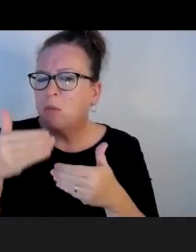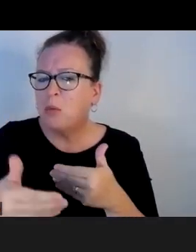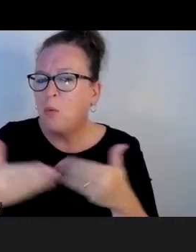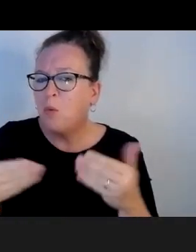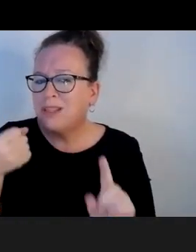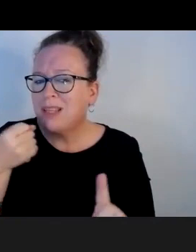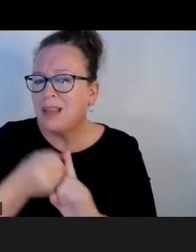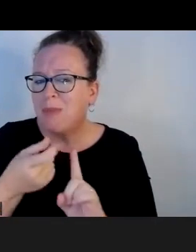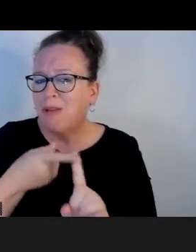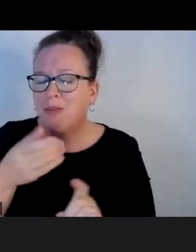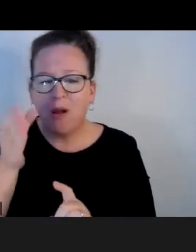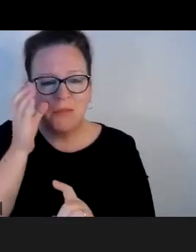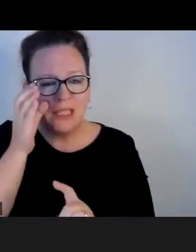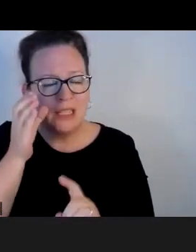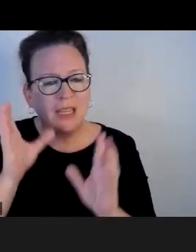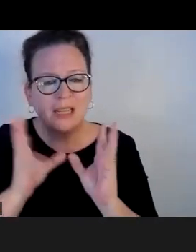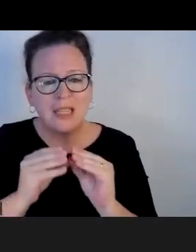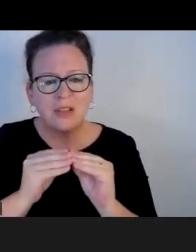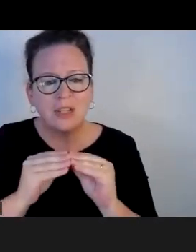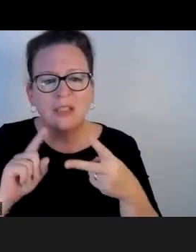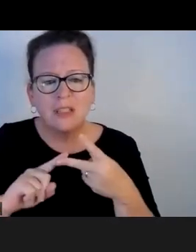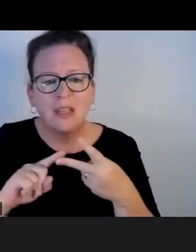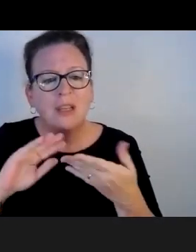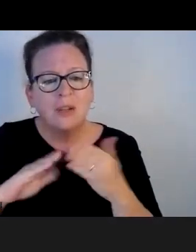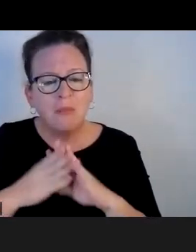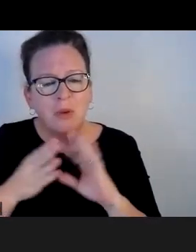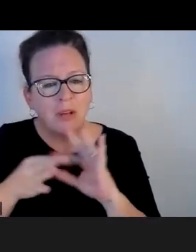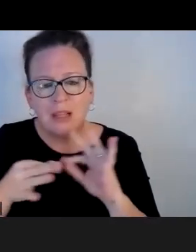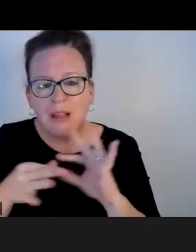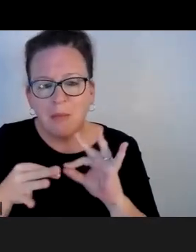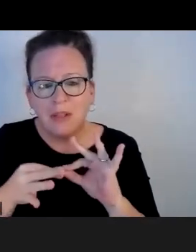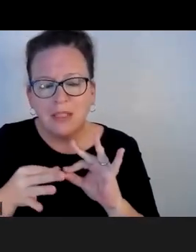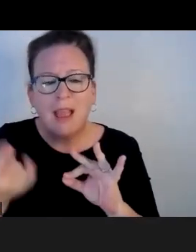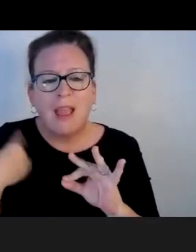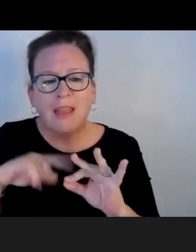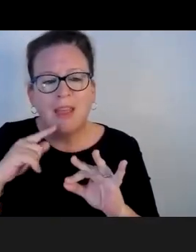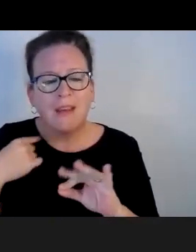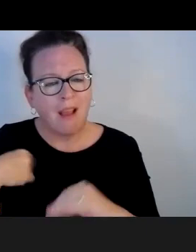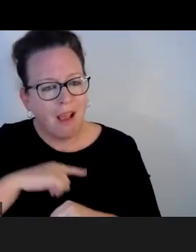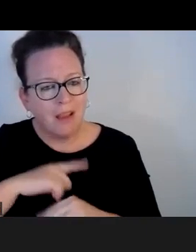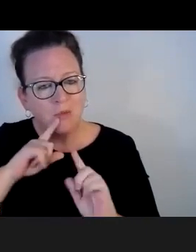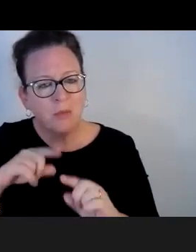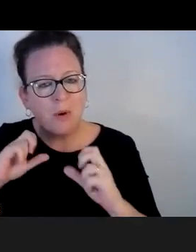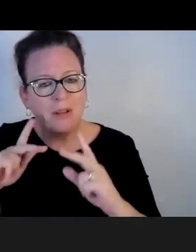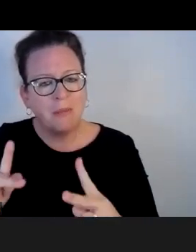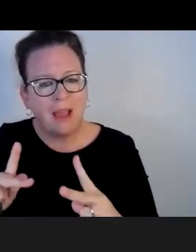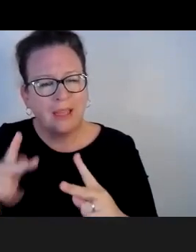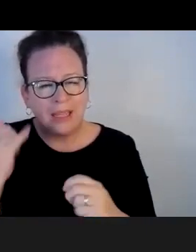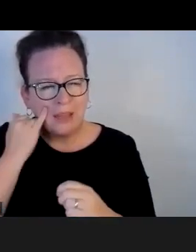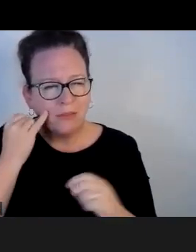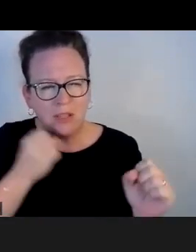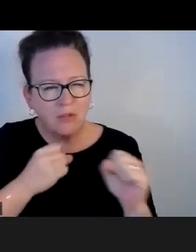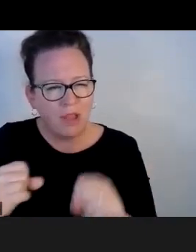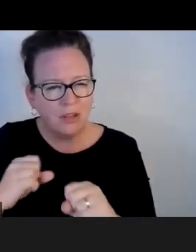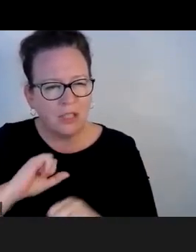listening sessions and community comments, and then us reporting back to these agencies if the strategy is already in